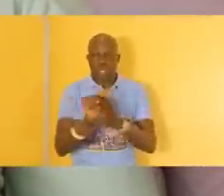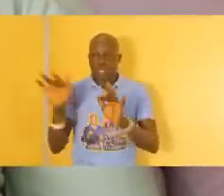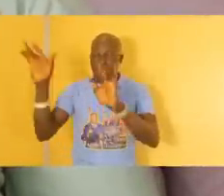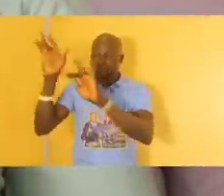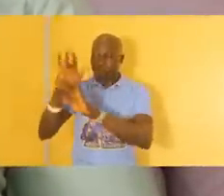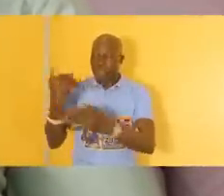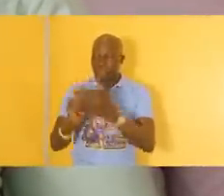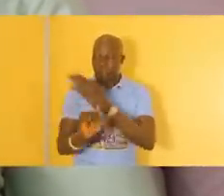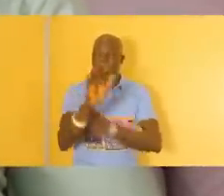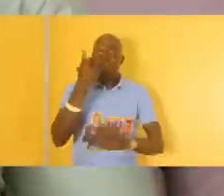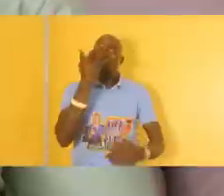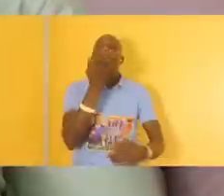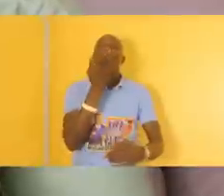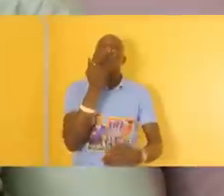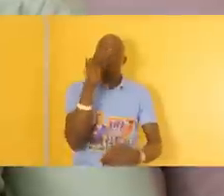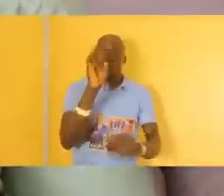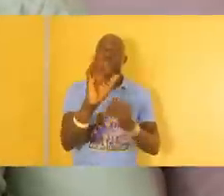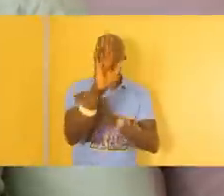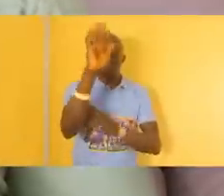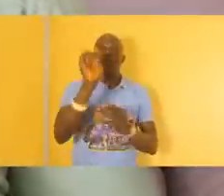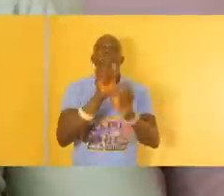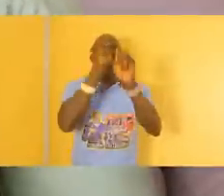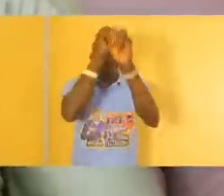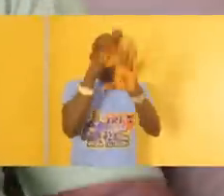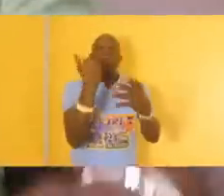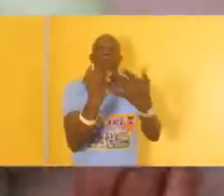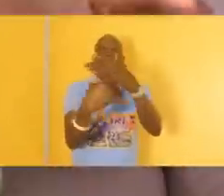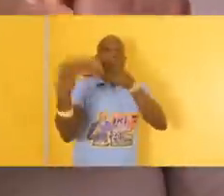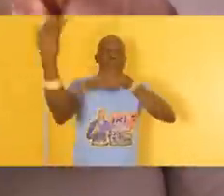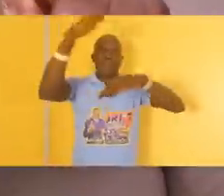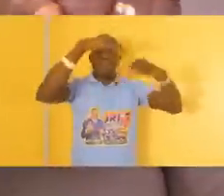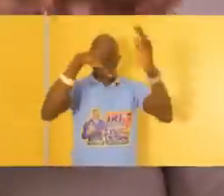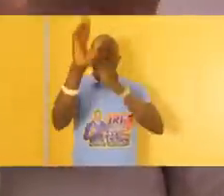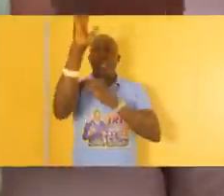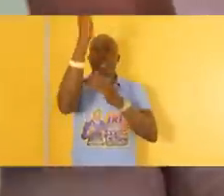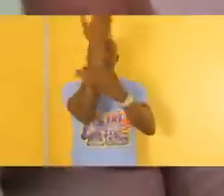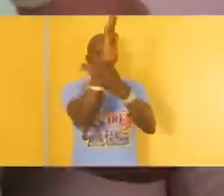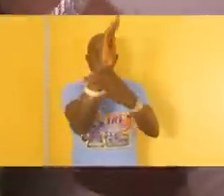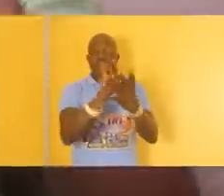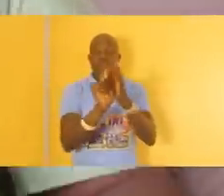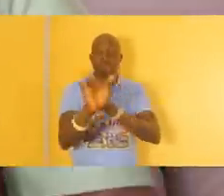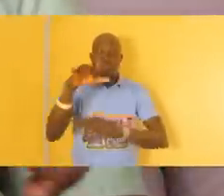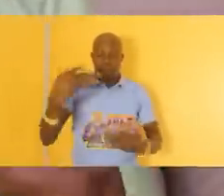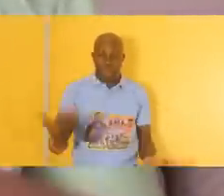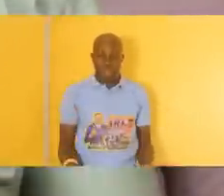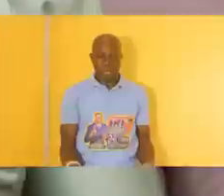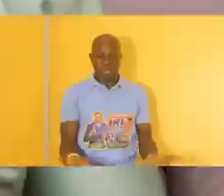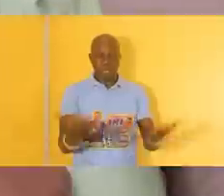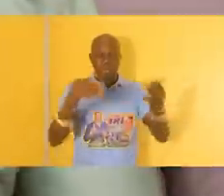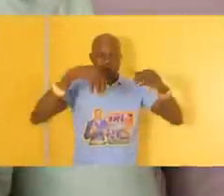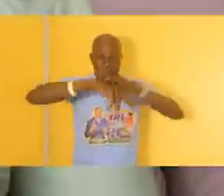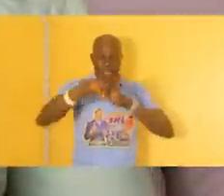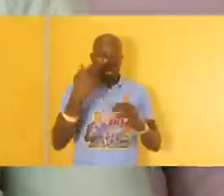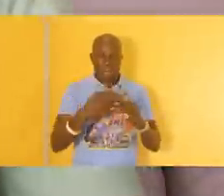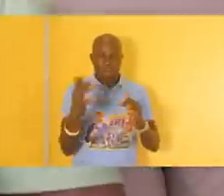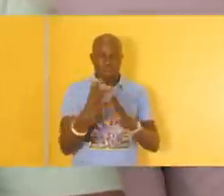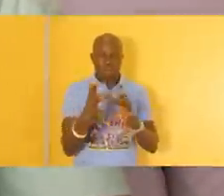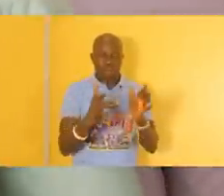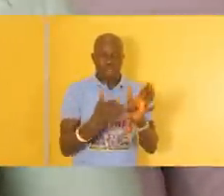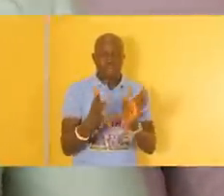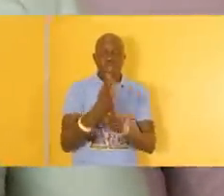before the Lord, the one that I see. See the battle your father said. Because of you,